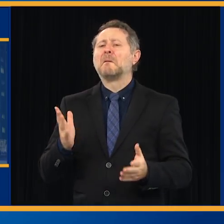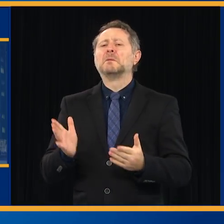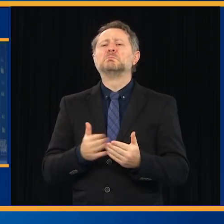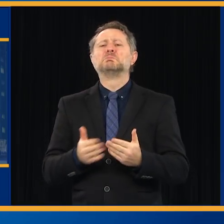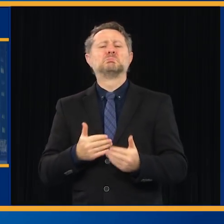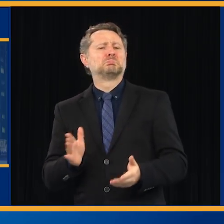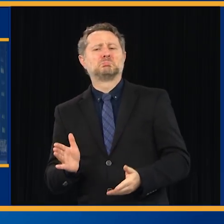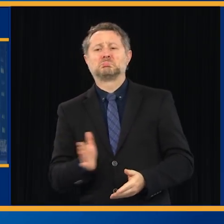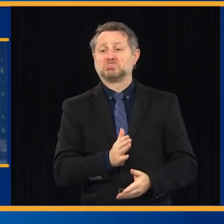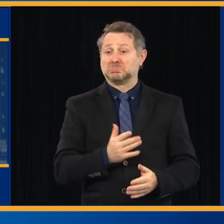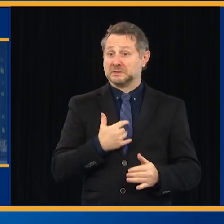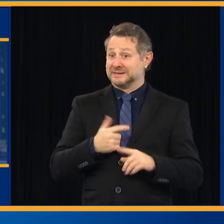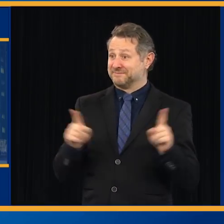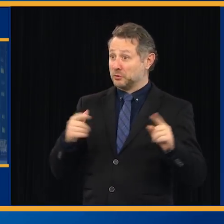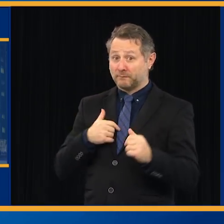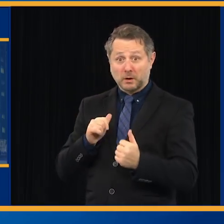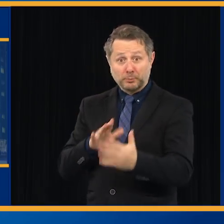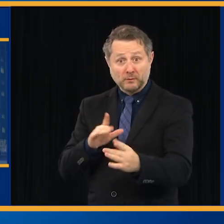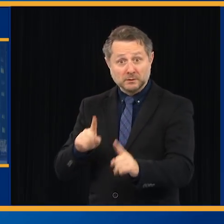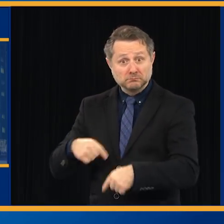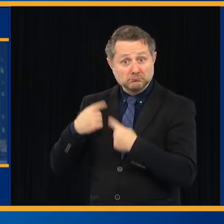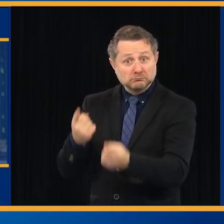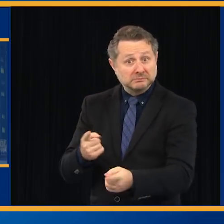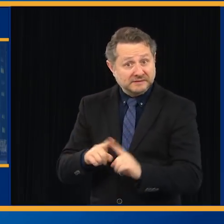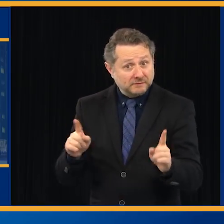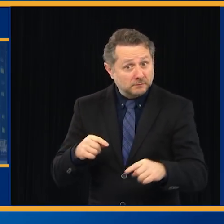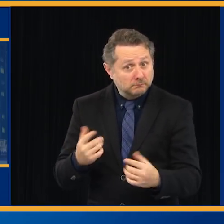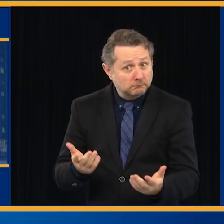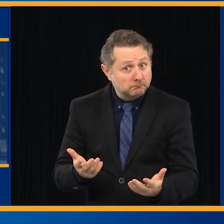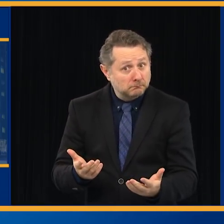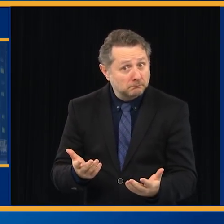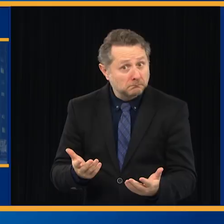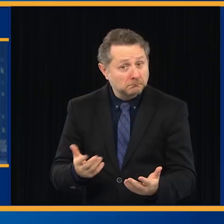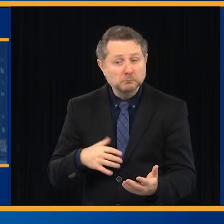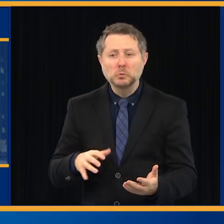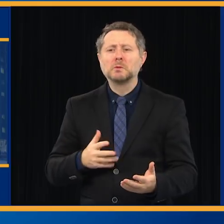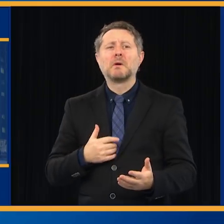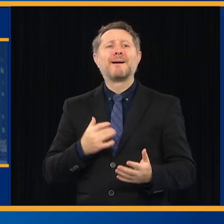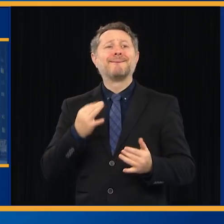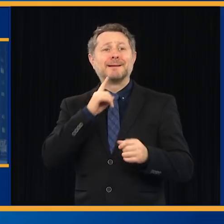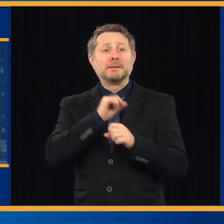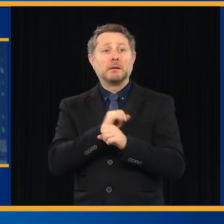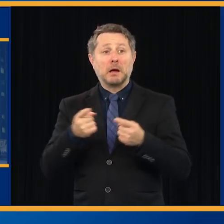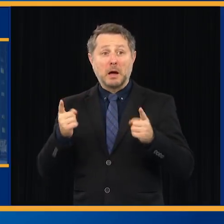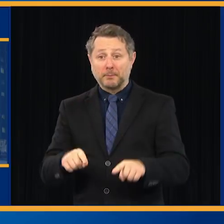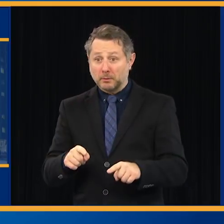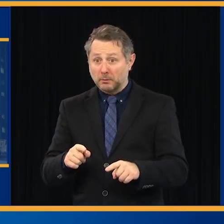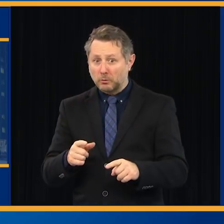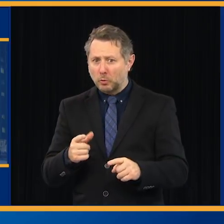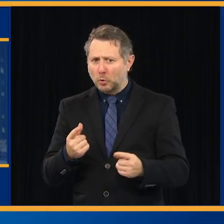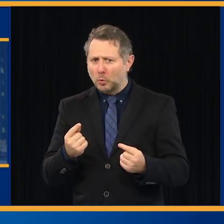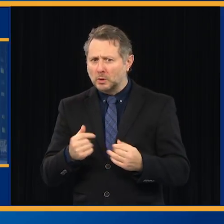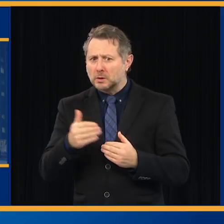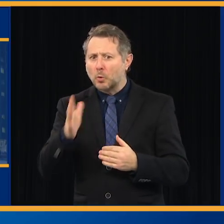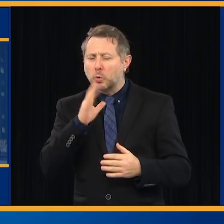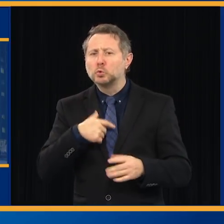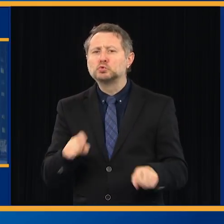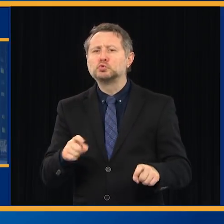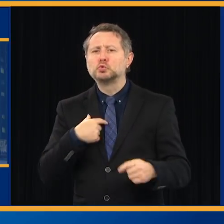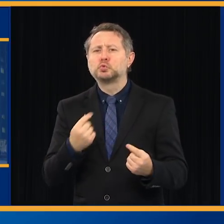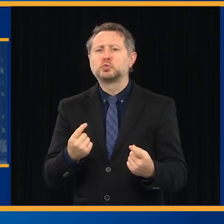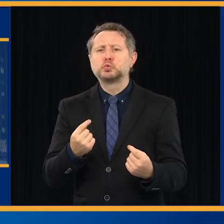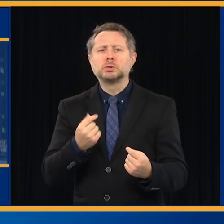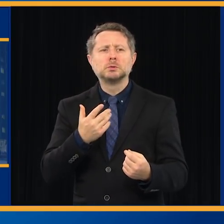done differently? More importantly, what should we do differently if this is a prolonged situation or if there is a next